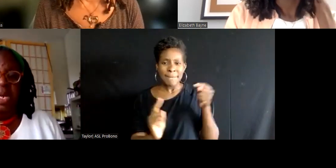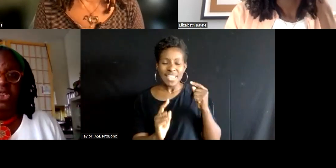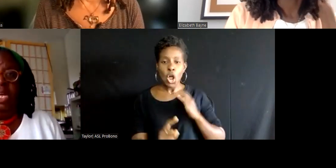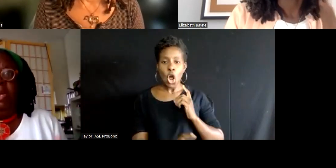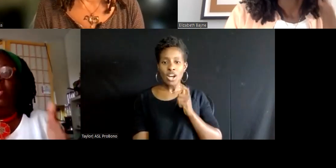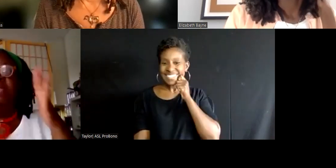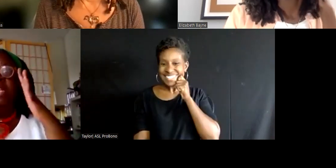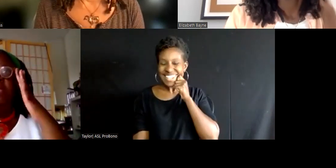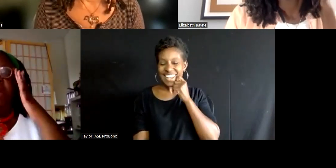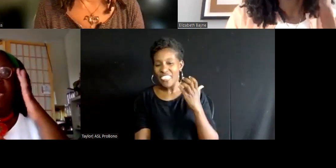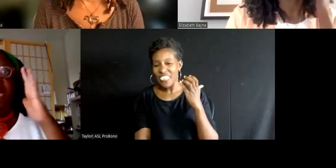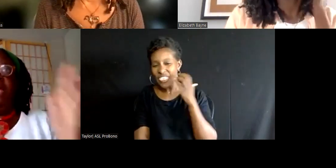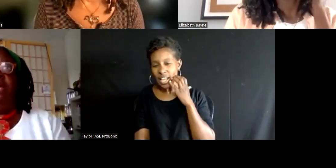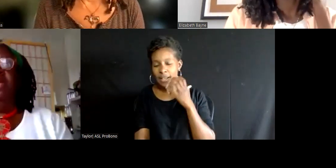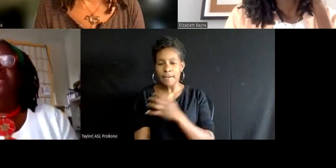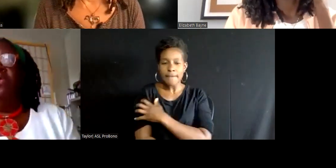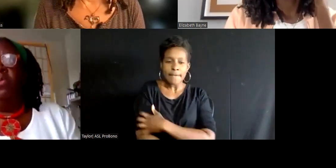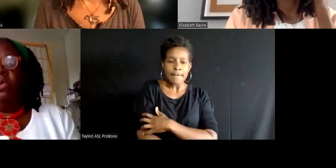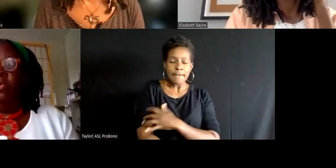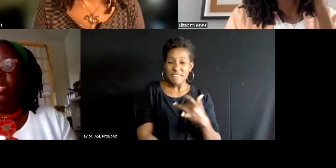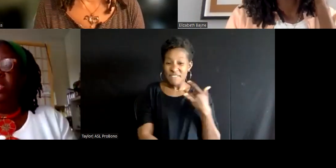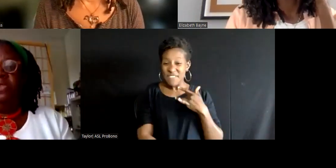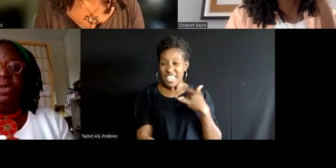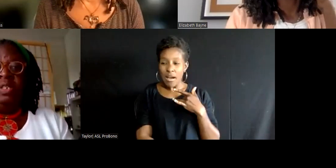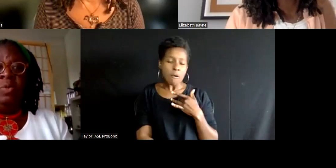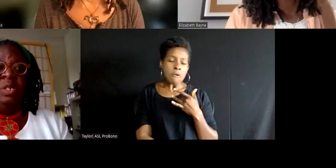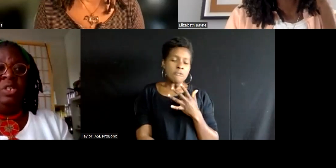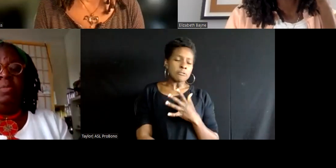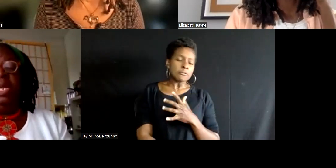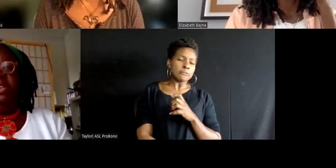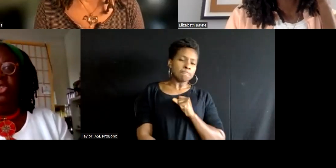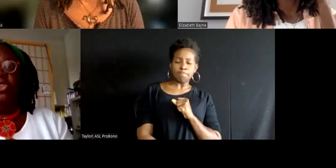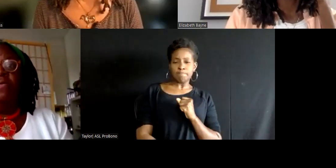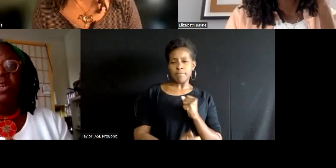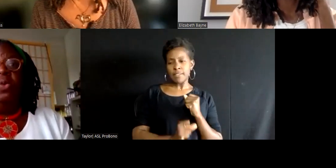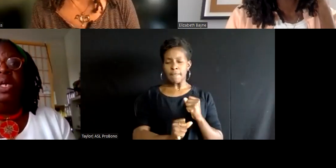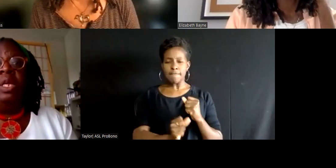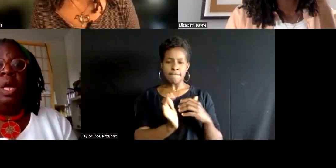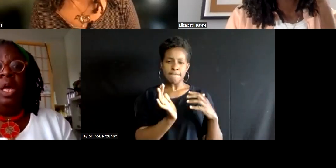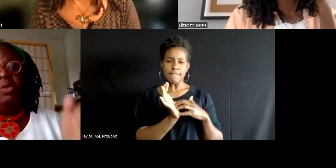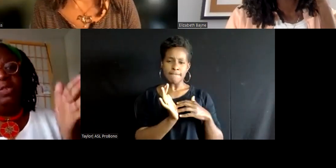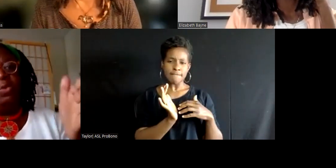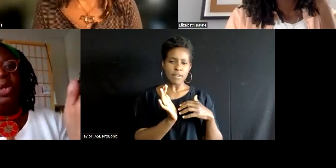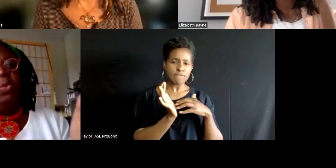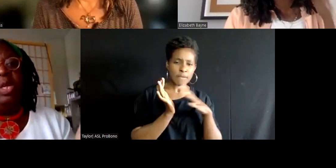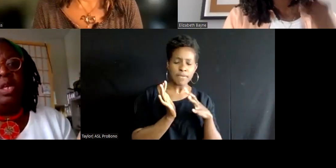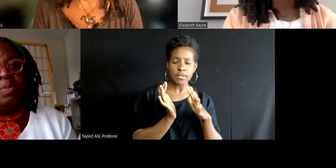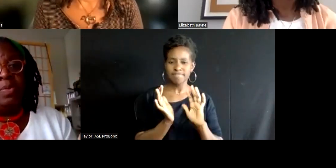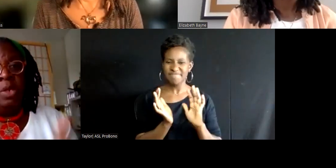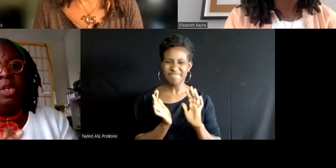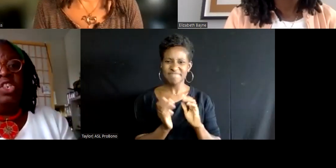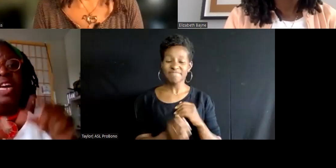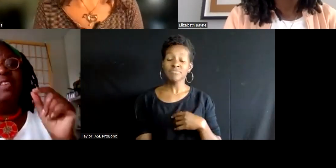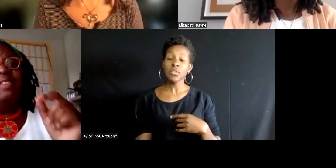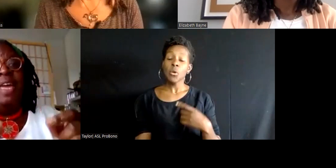feel as much. And we've seen this play out in one of the stories I want to tell you about, I'll tell you two very quickly, was Serena